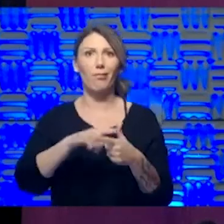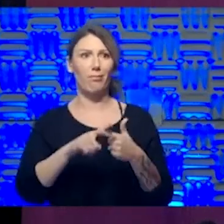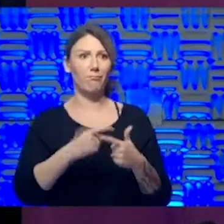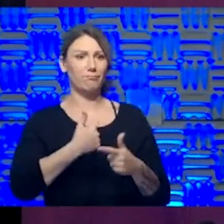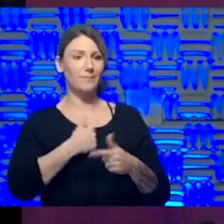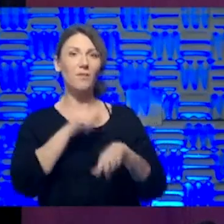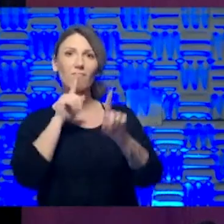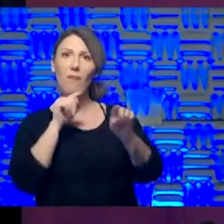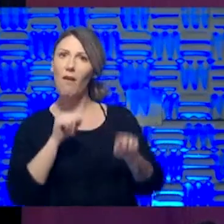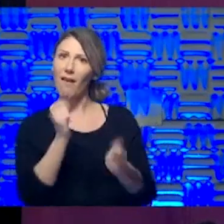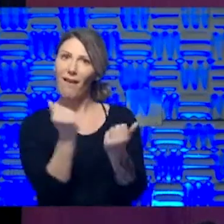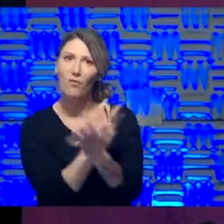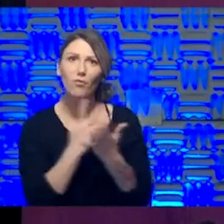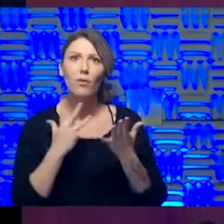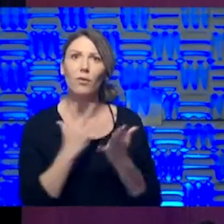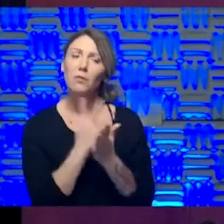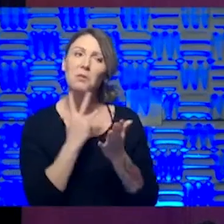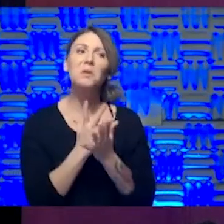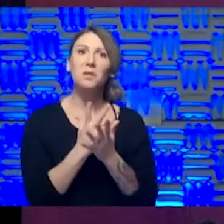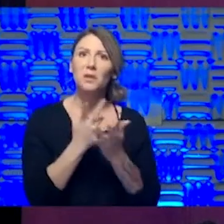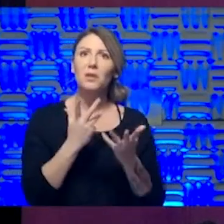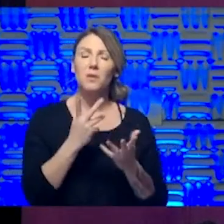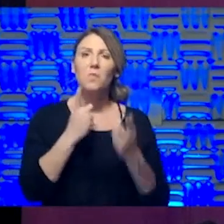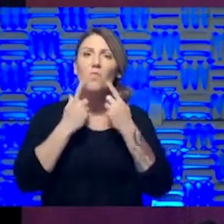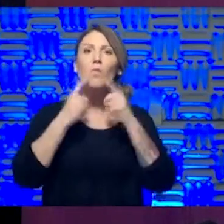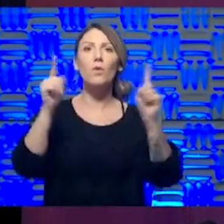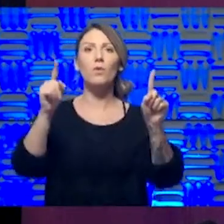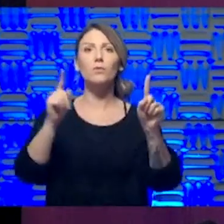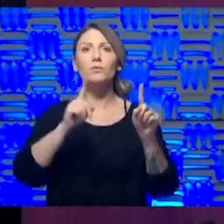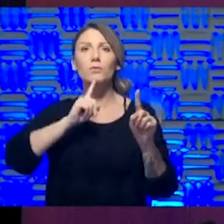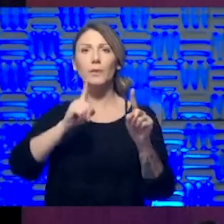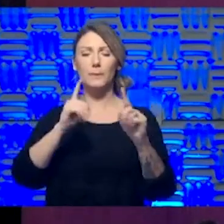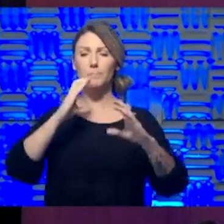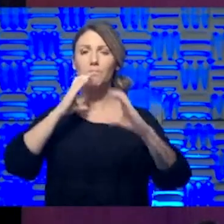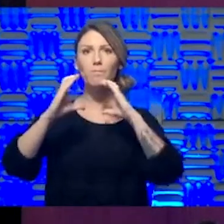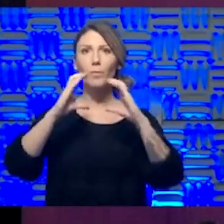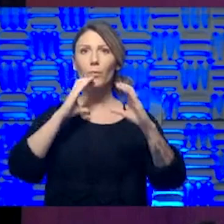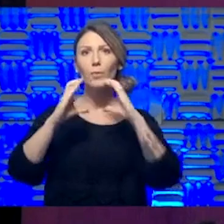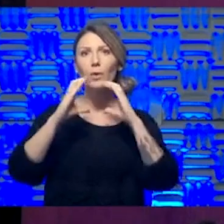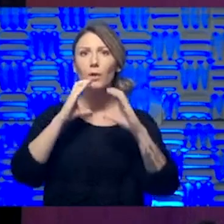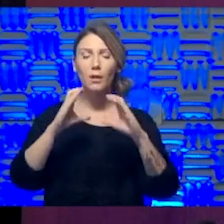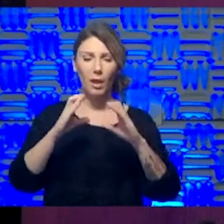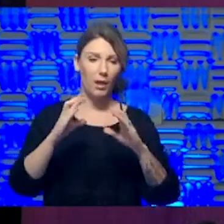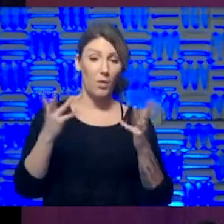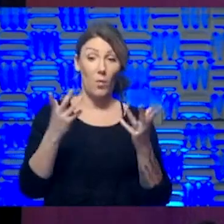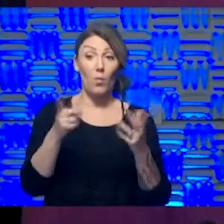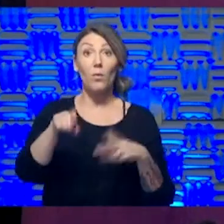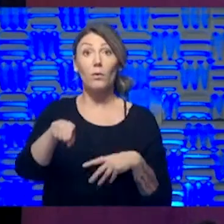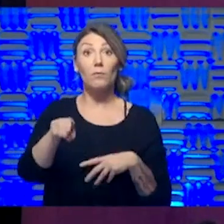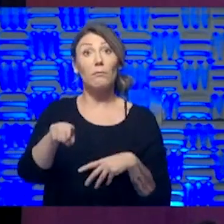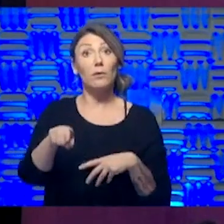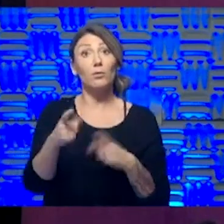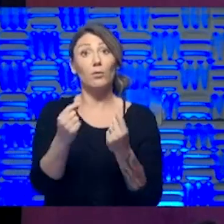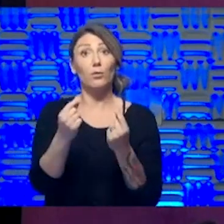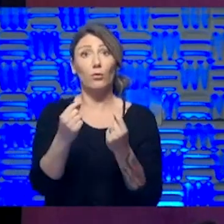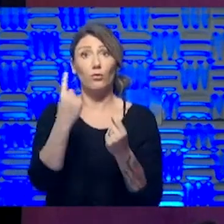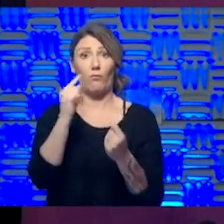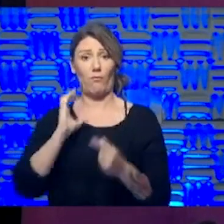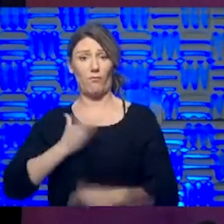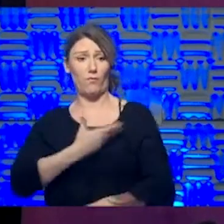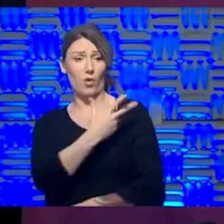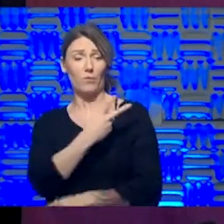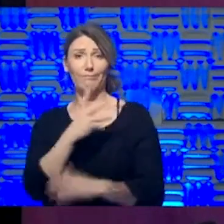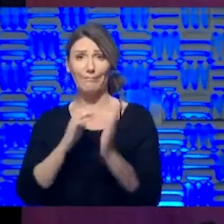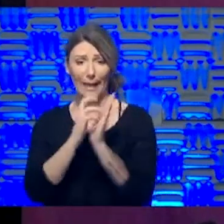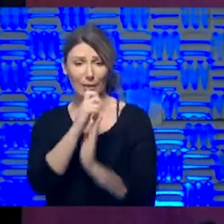whole time. And I think it works. It works to really communicate what we need to do for the cancer patients. It really helps also keep